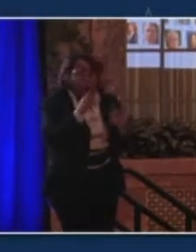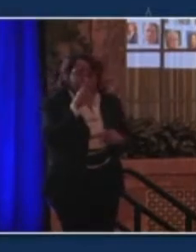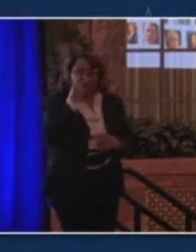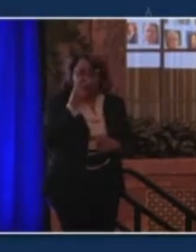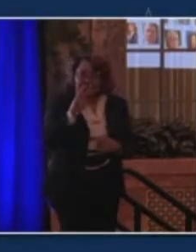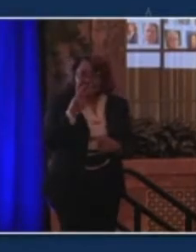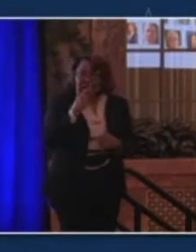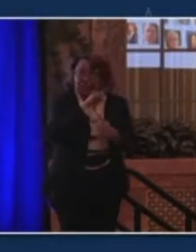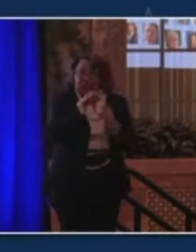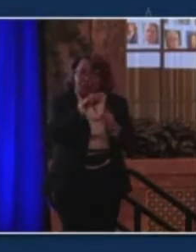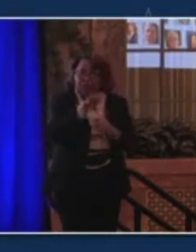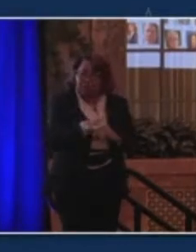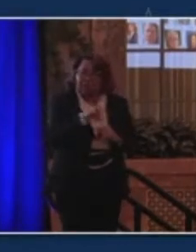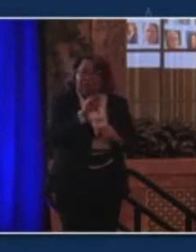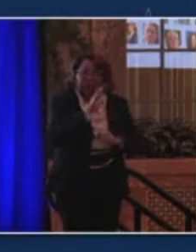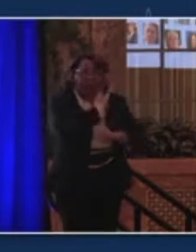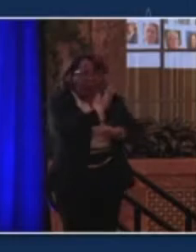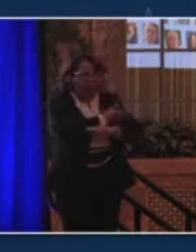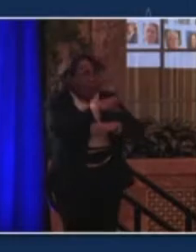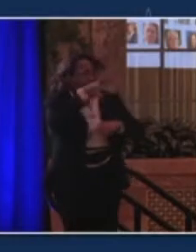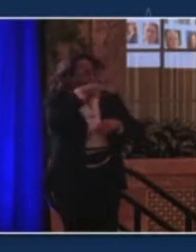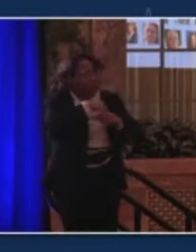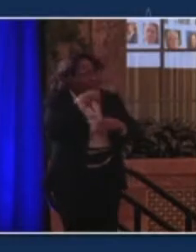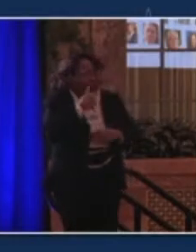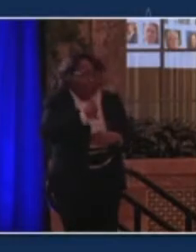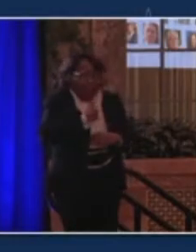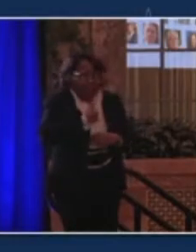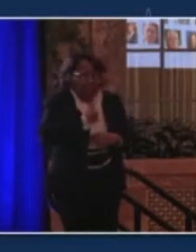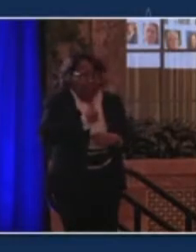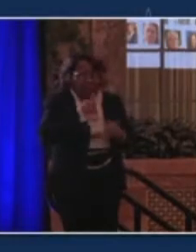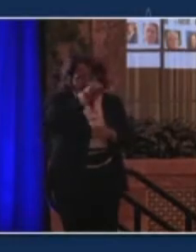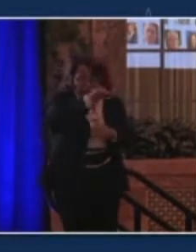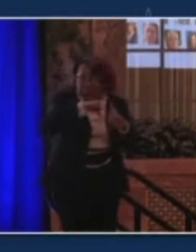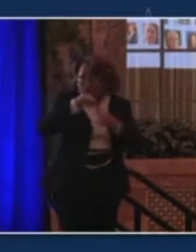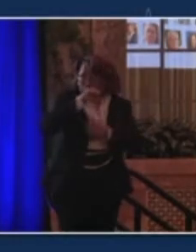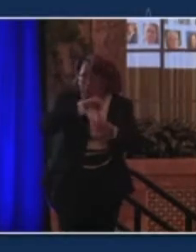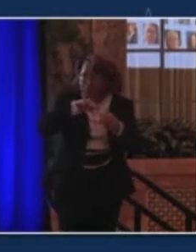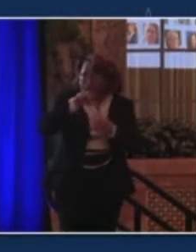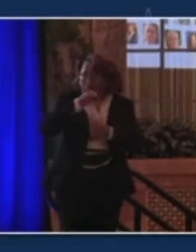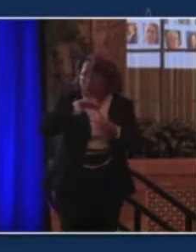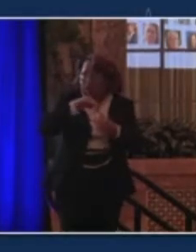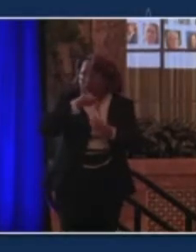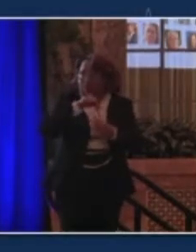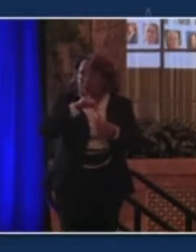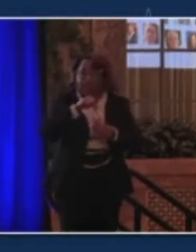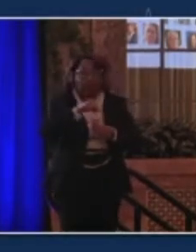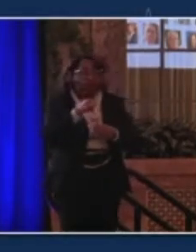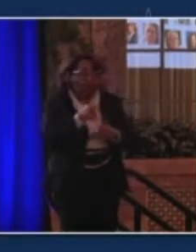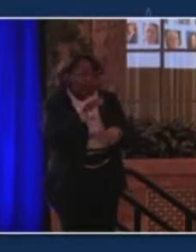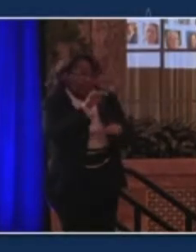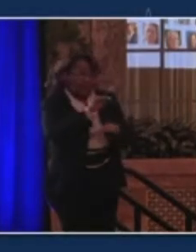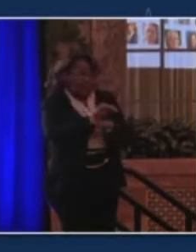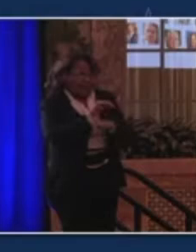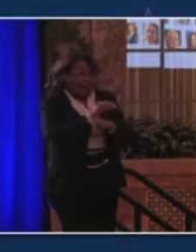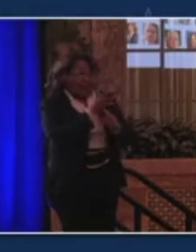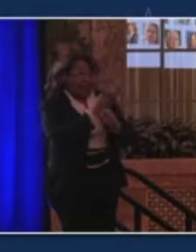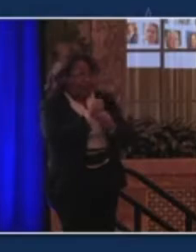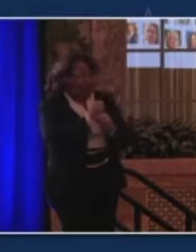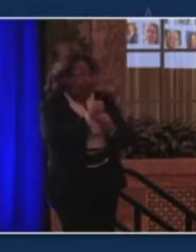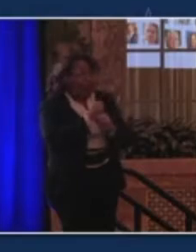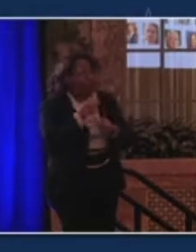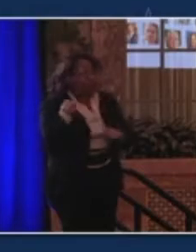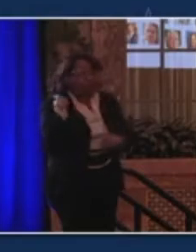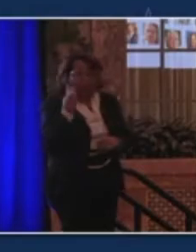power within ourselves and within each other. Now, this evening's recipients of the Mayor